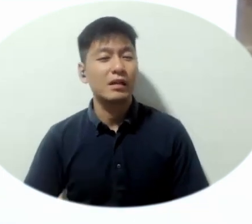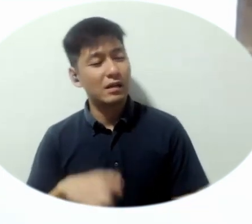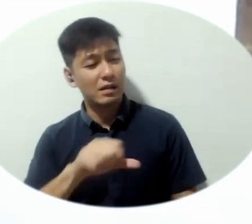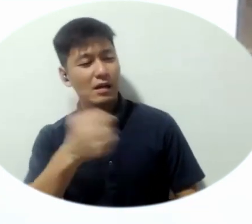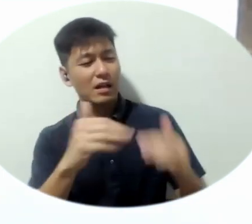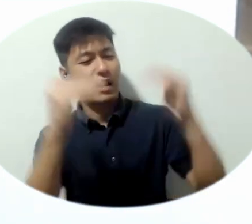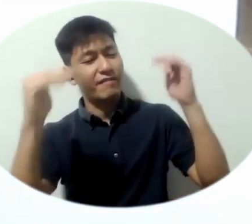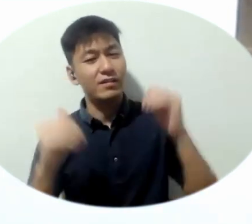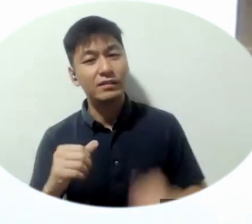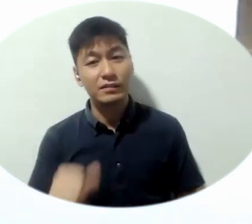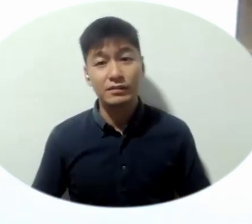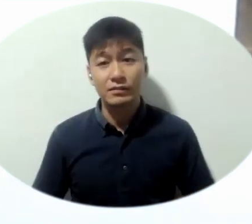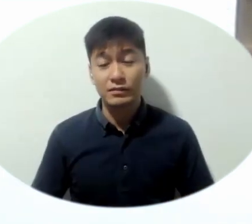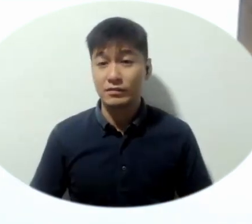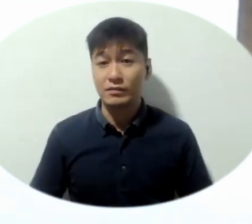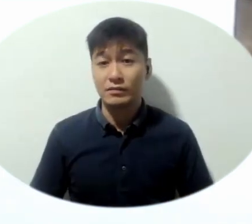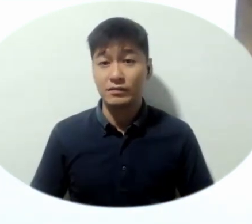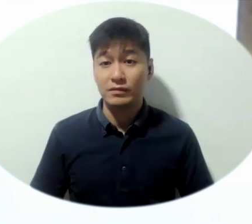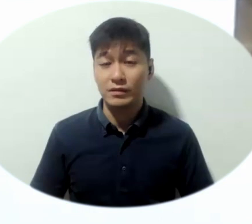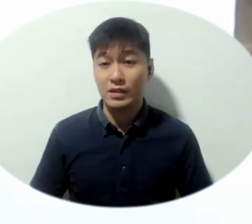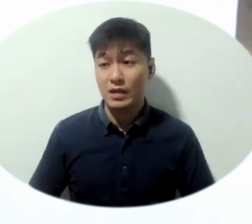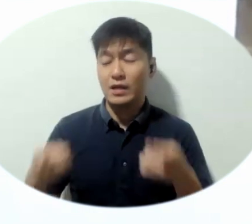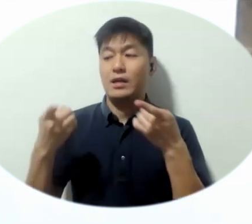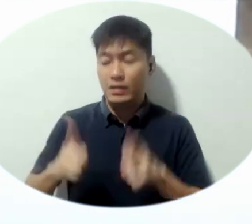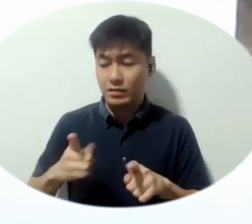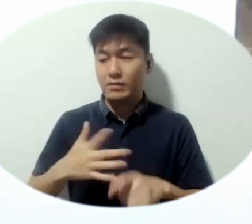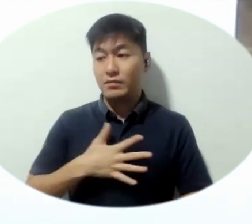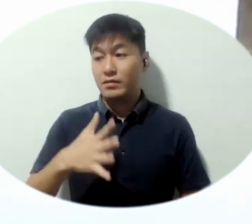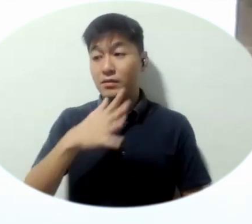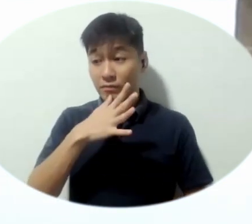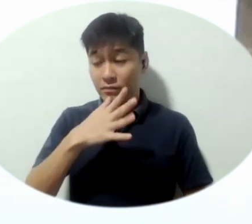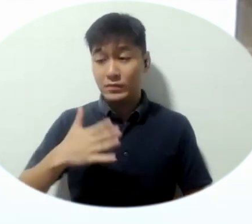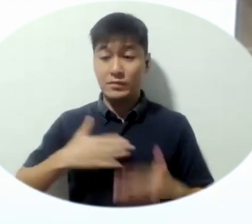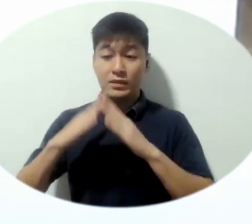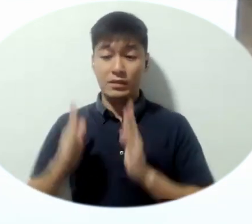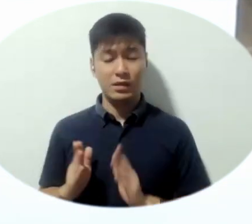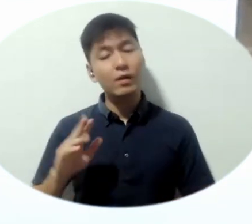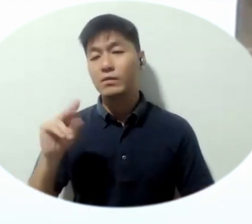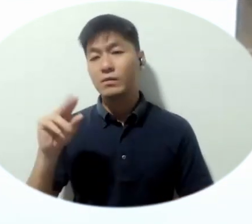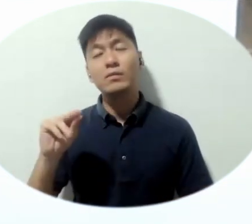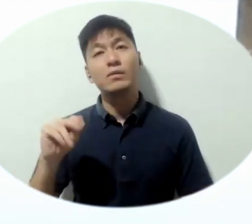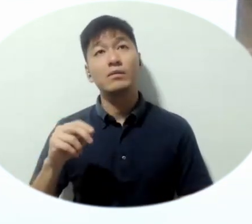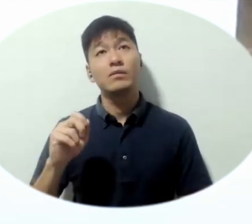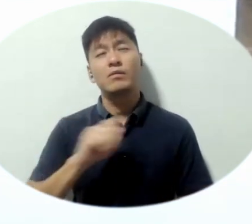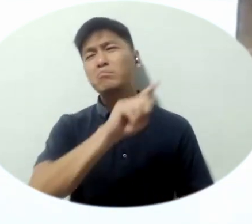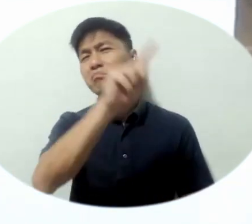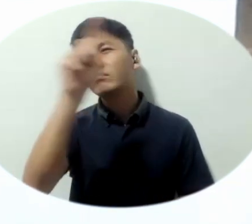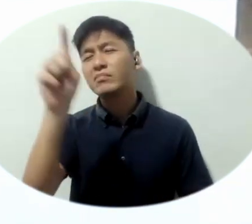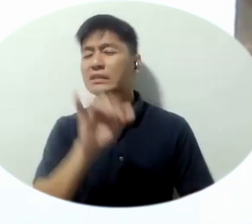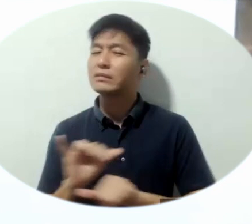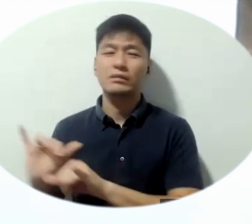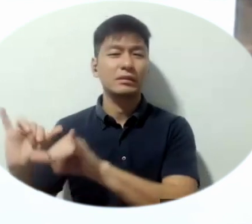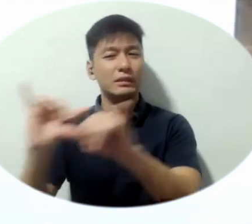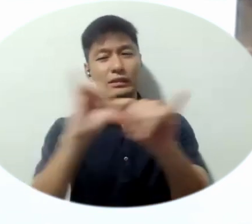happen only for my house or my mother, but it's the situation in every house in the Sana'a,